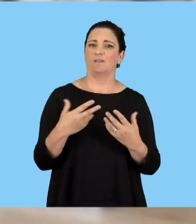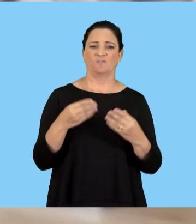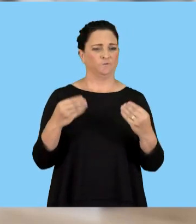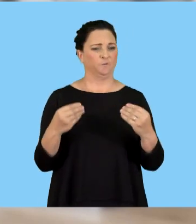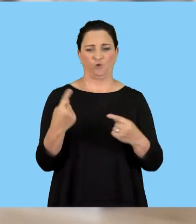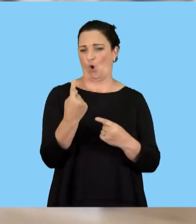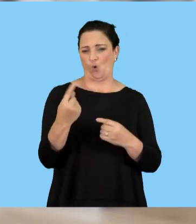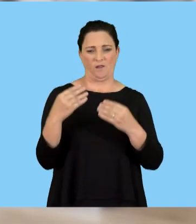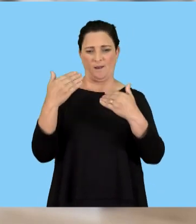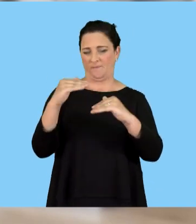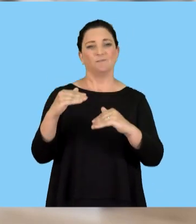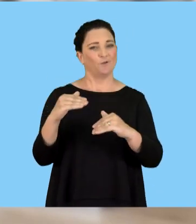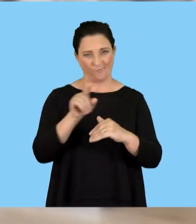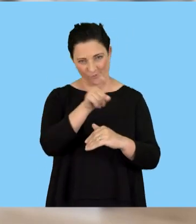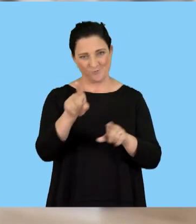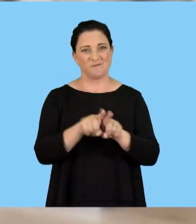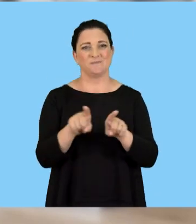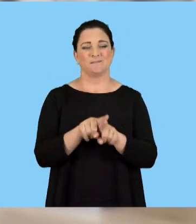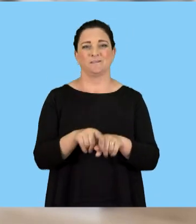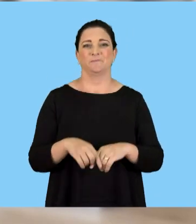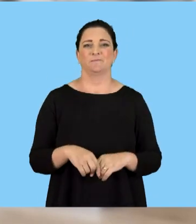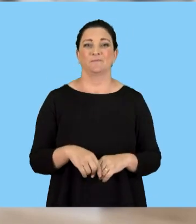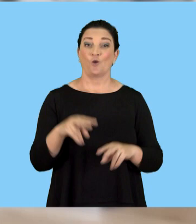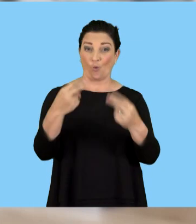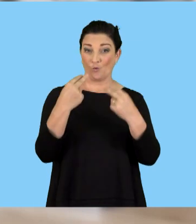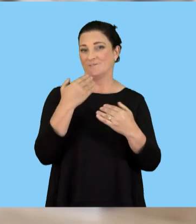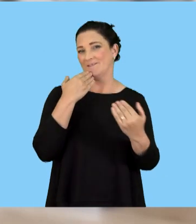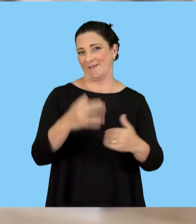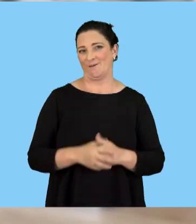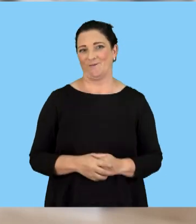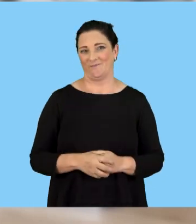to businesses. So with that being said, thank you for